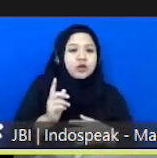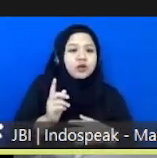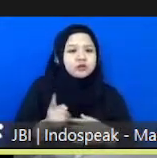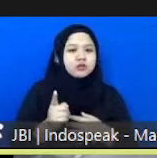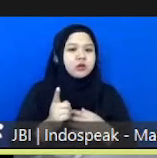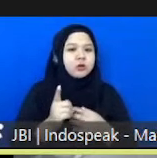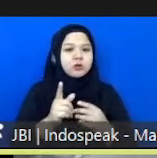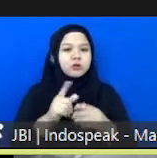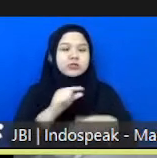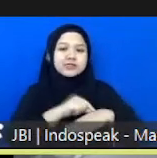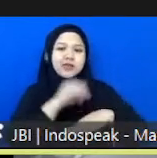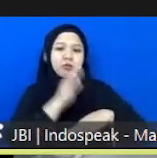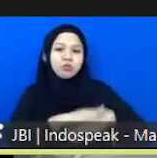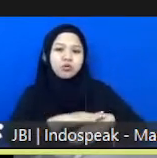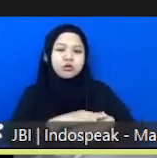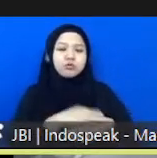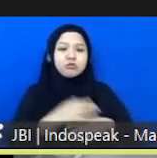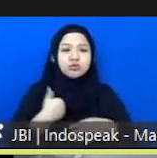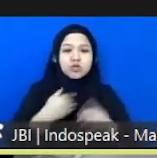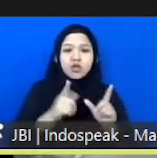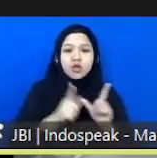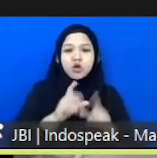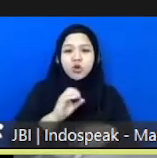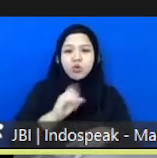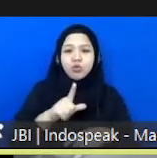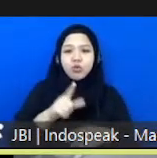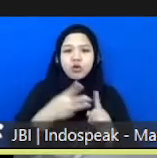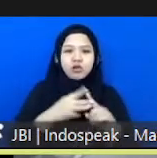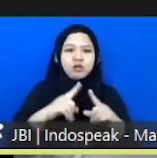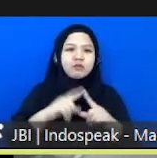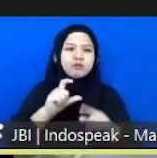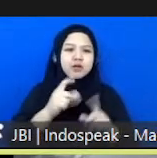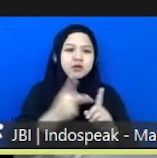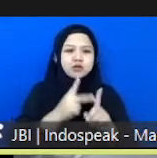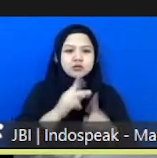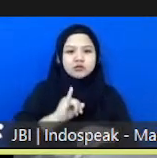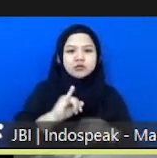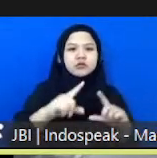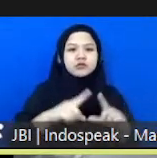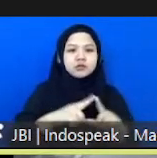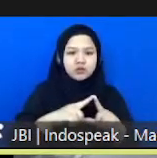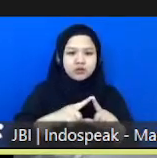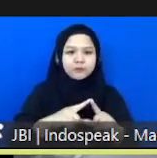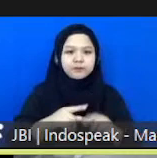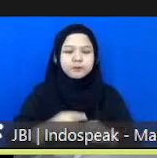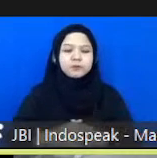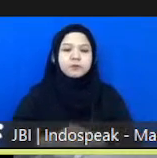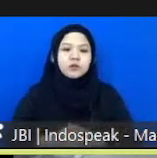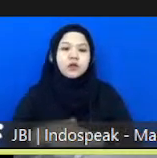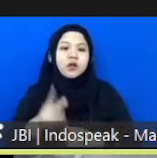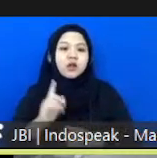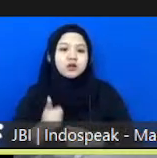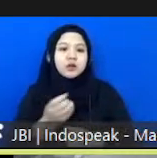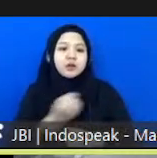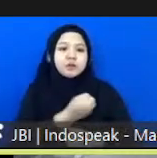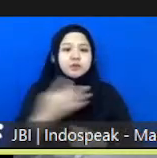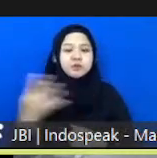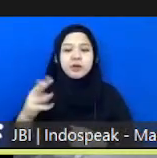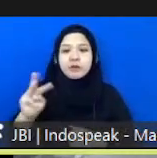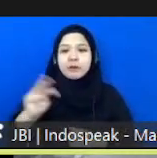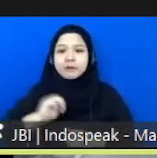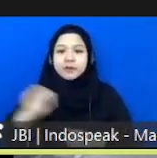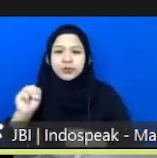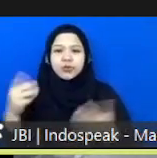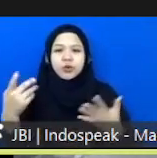weeks or months, depending on the size of the area. They mate with the wild type Aedes aegypti,